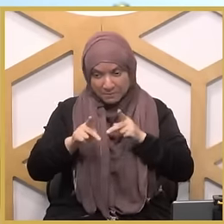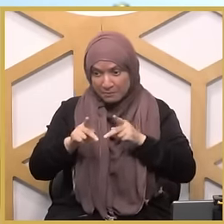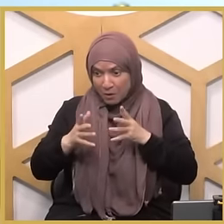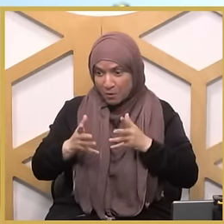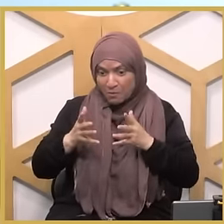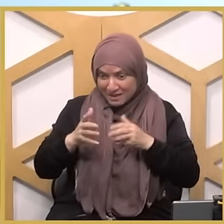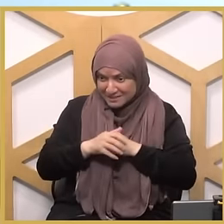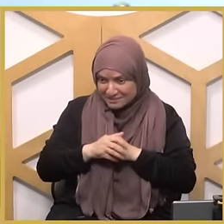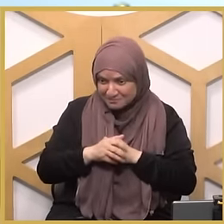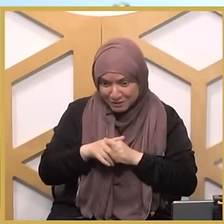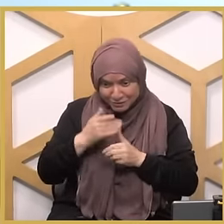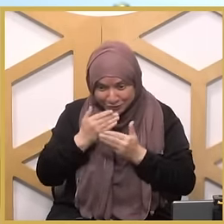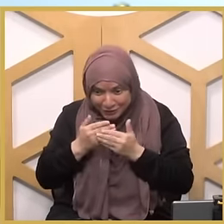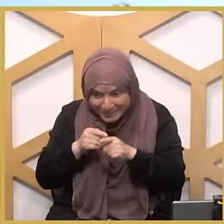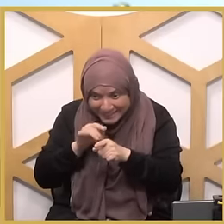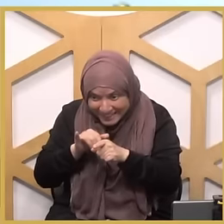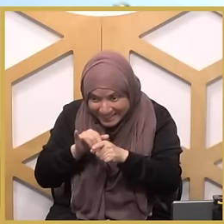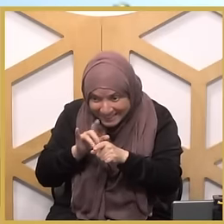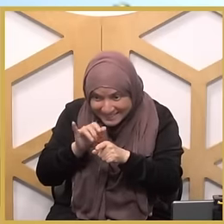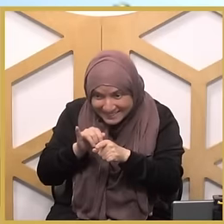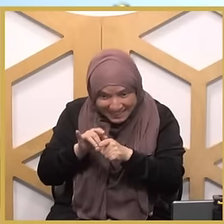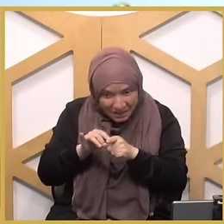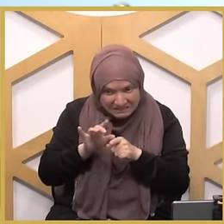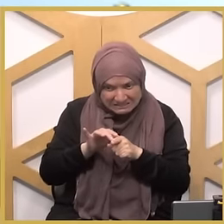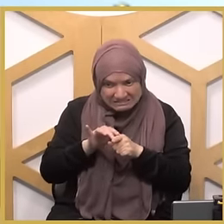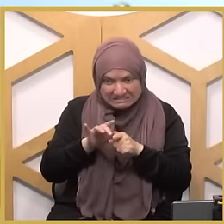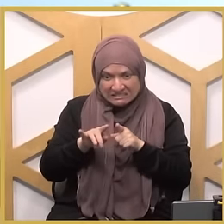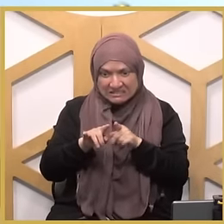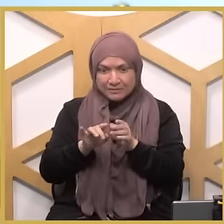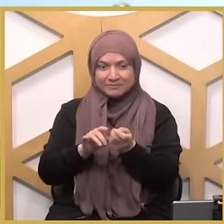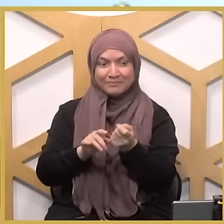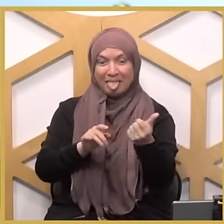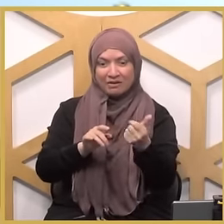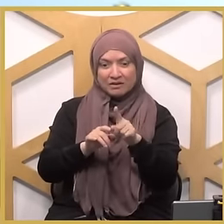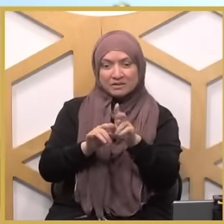one of Khulafa al-Rashideen that didn't die at the age of what?